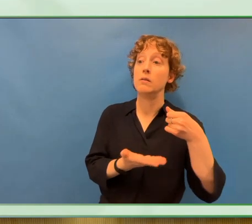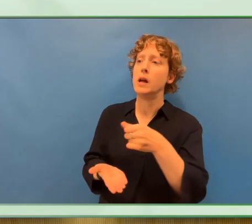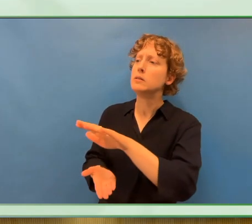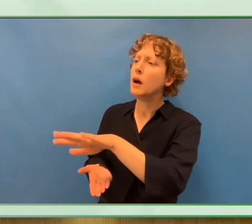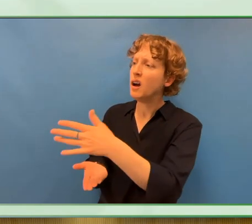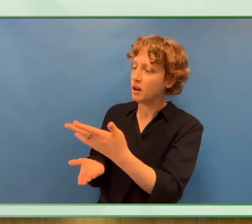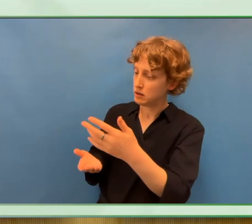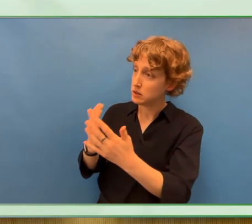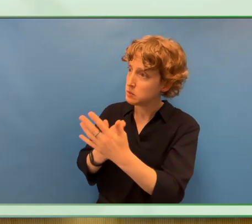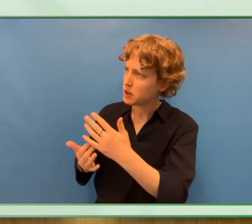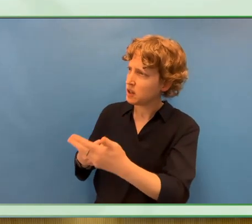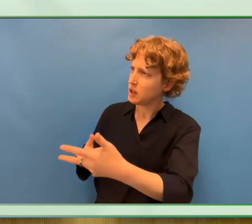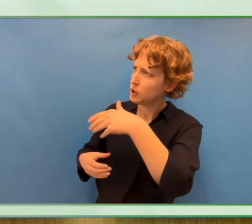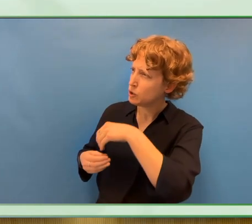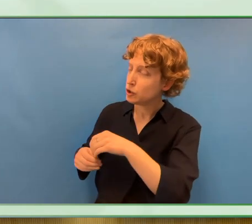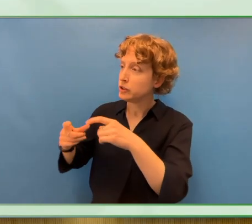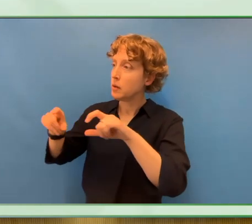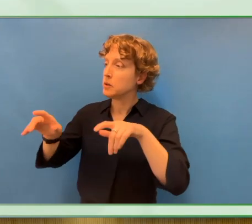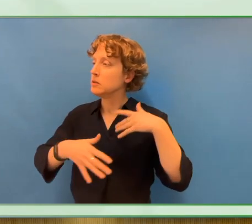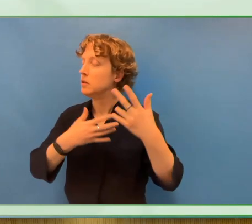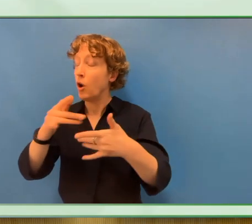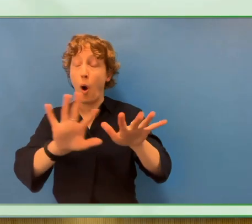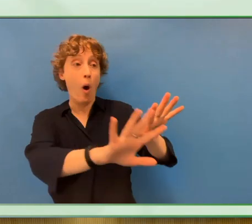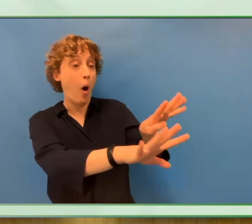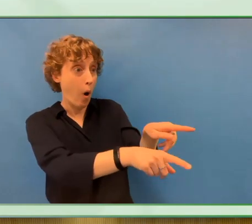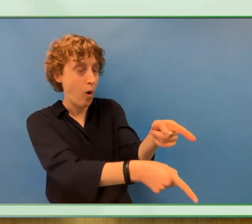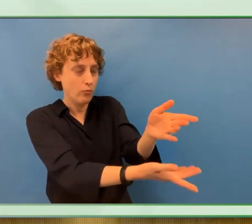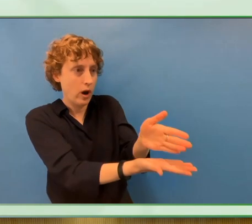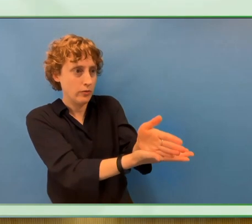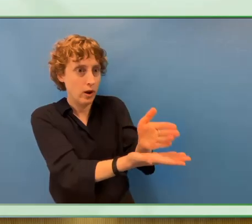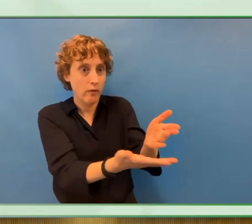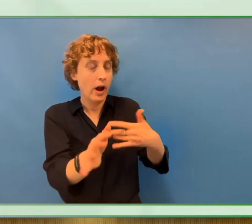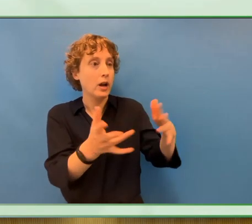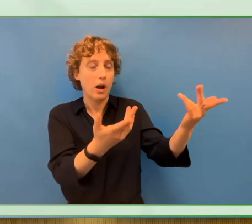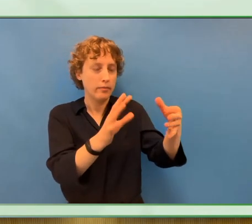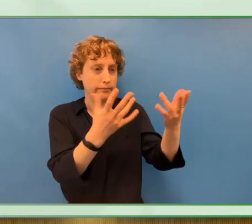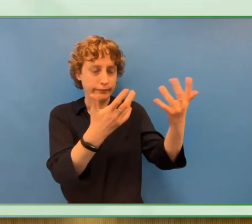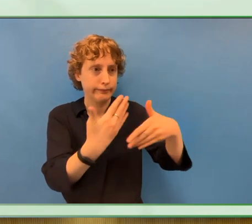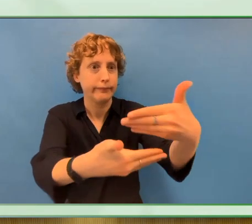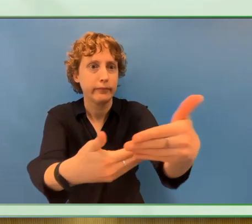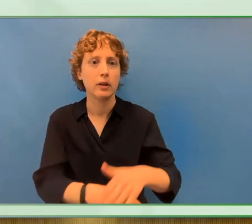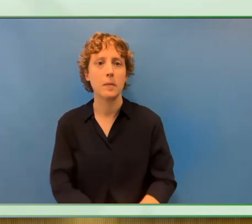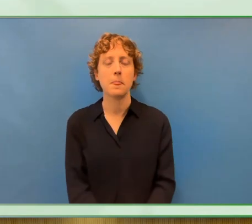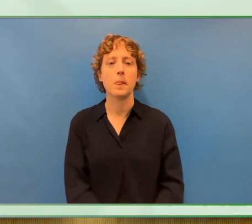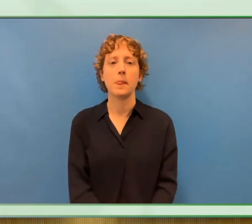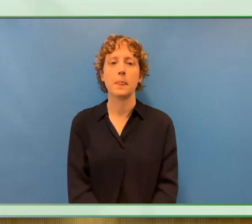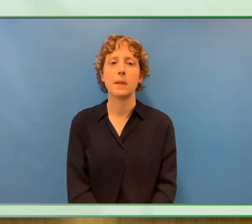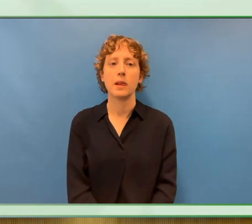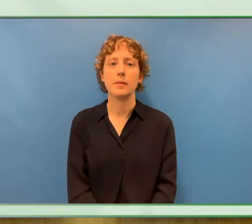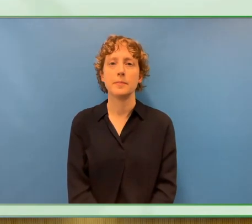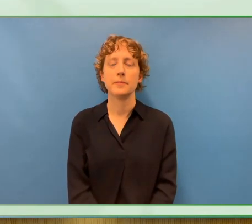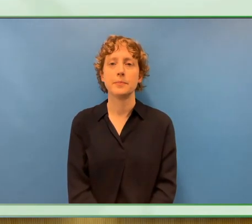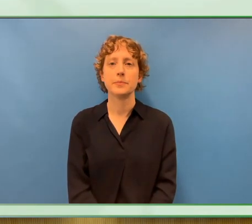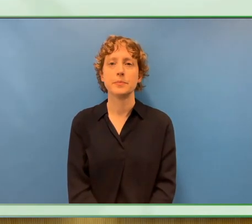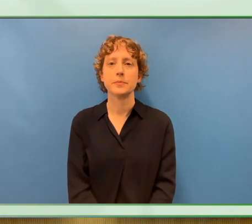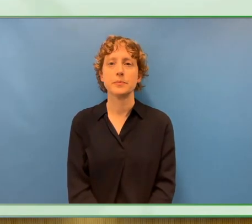finally, get into the benchmarks. We started a business and human